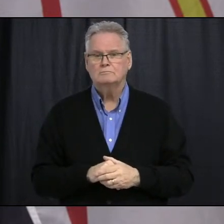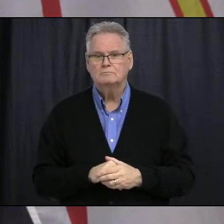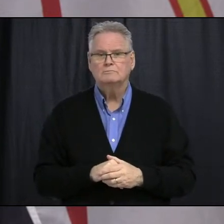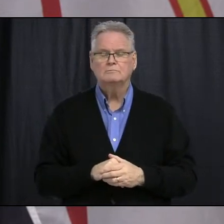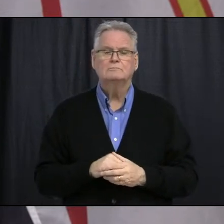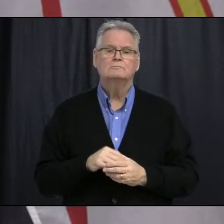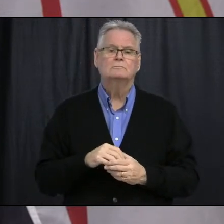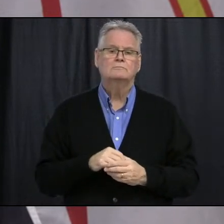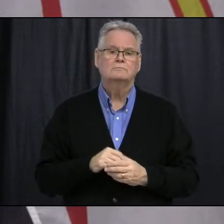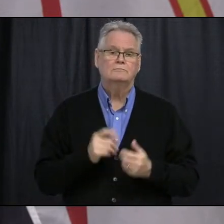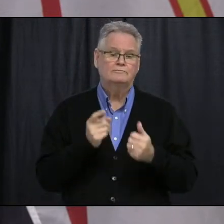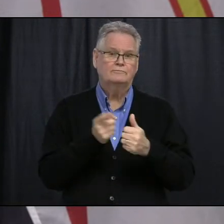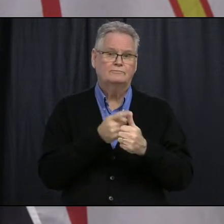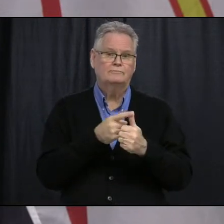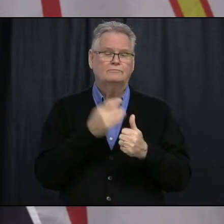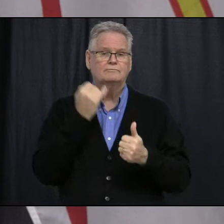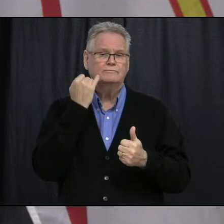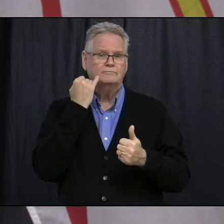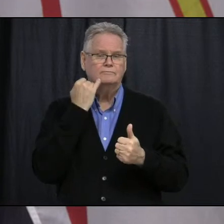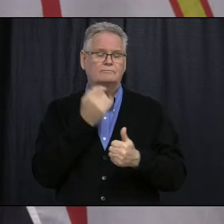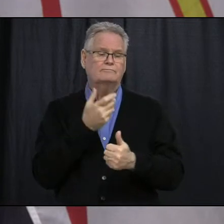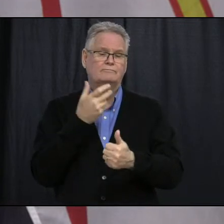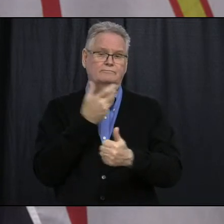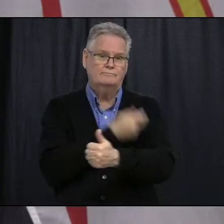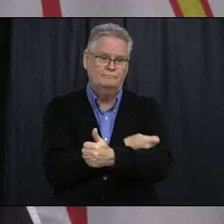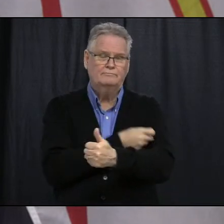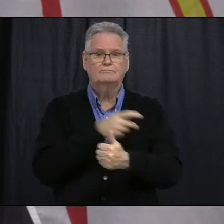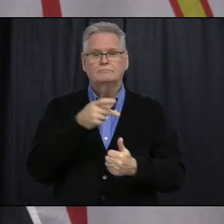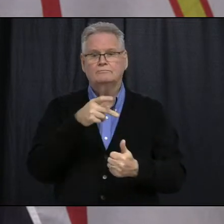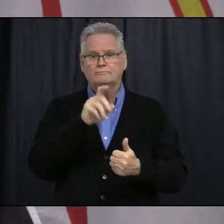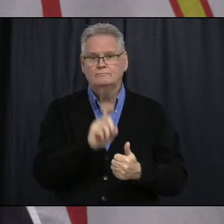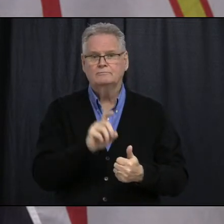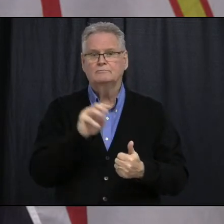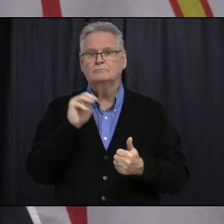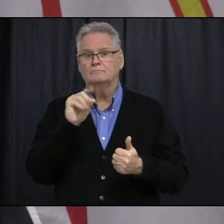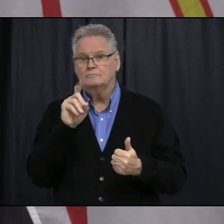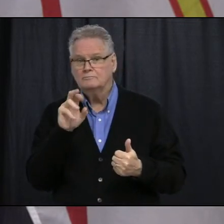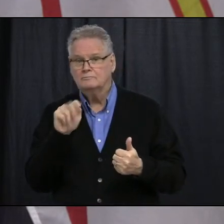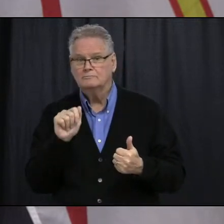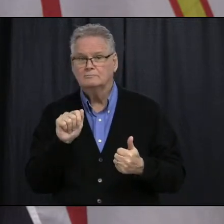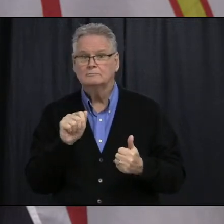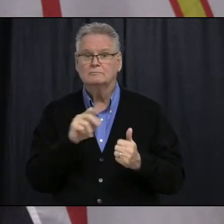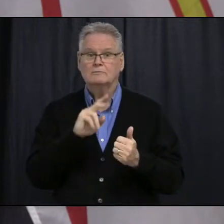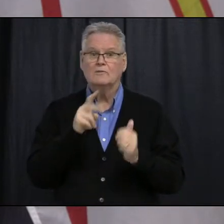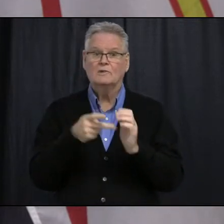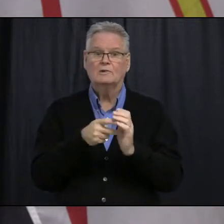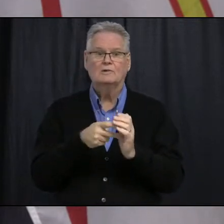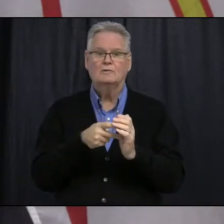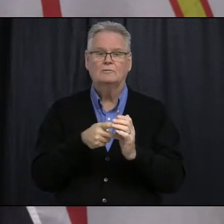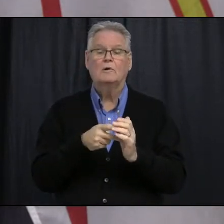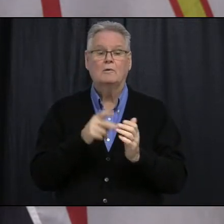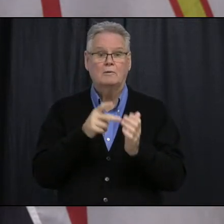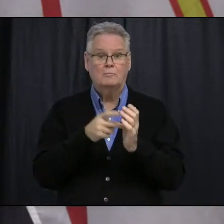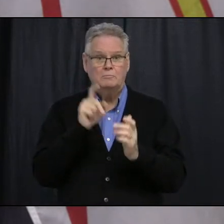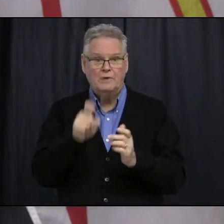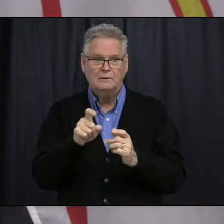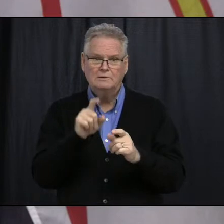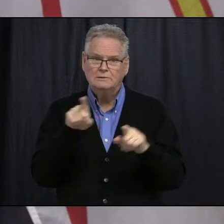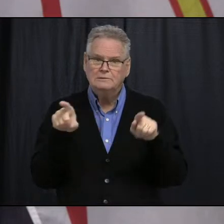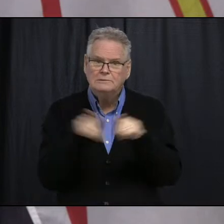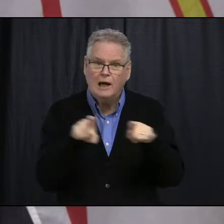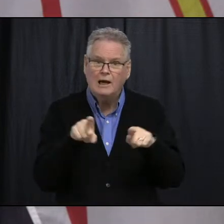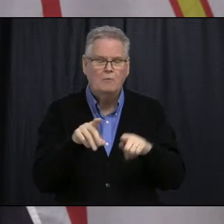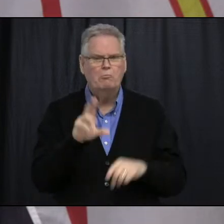received AstraZeneca as your first dose, you can receive your second dose with AstraZeneca, Moderna, or